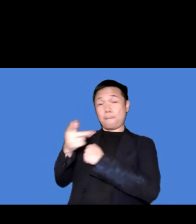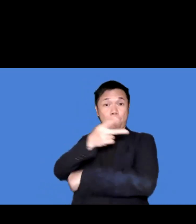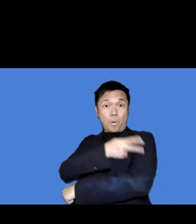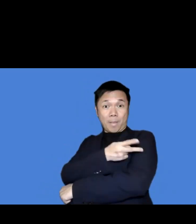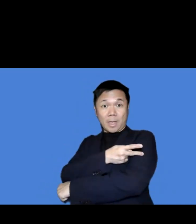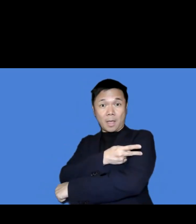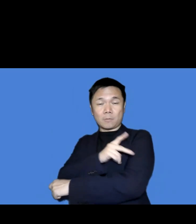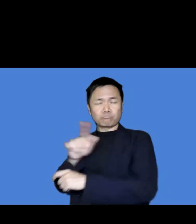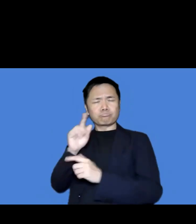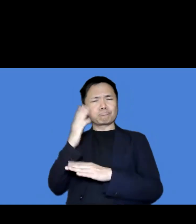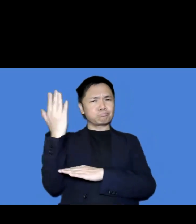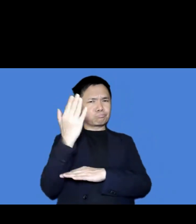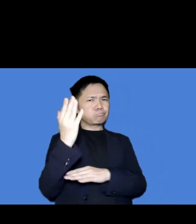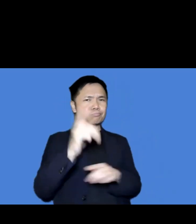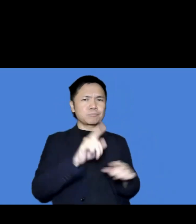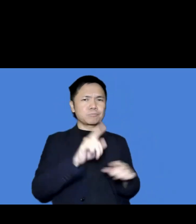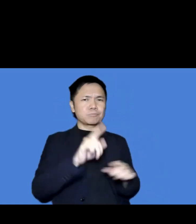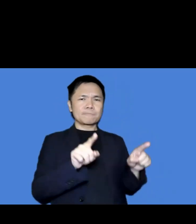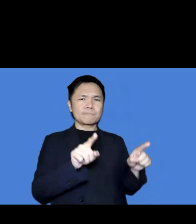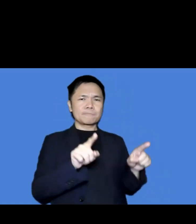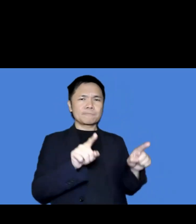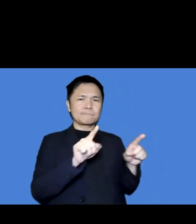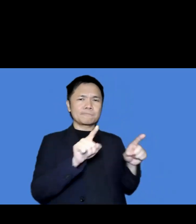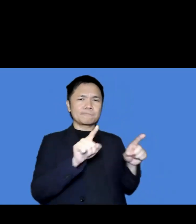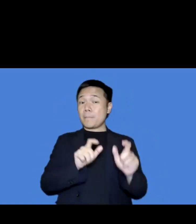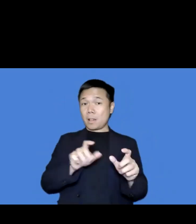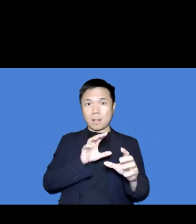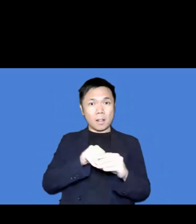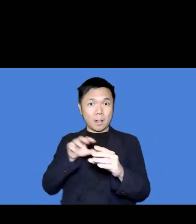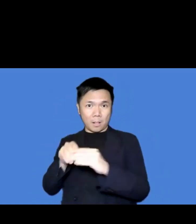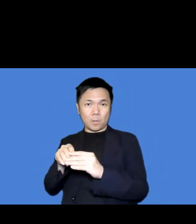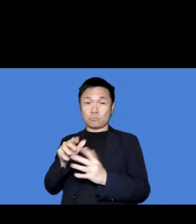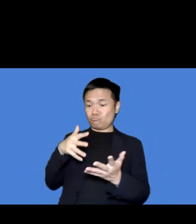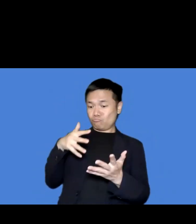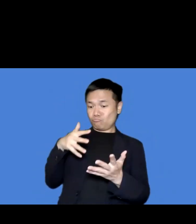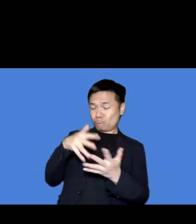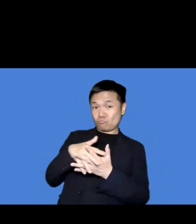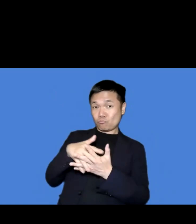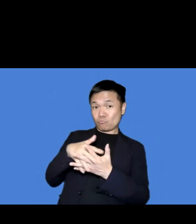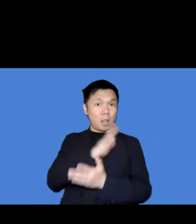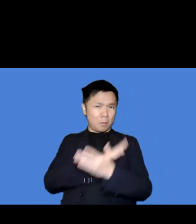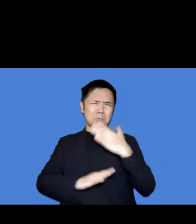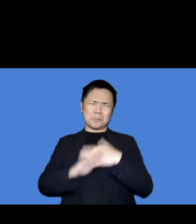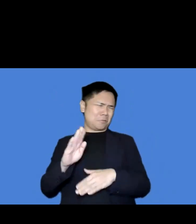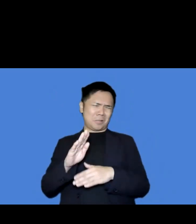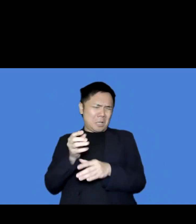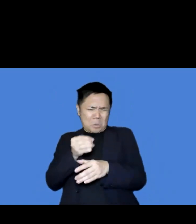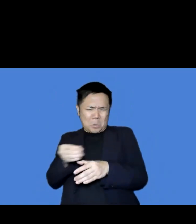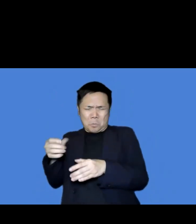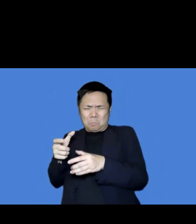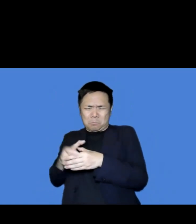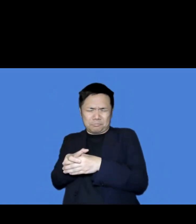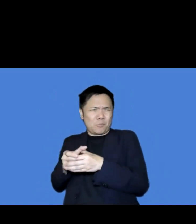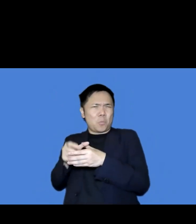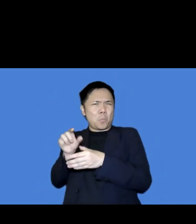participation of women with indigenous women with disabilities is very less. So we will like to,